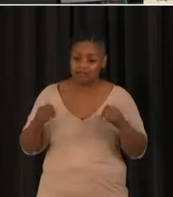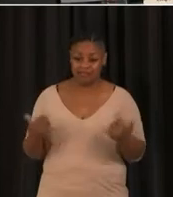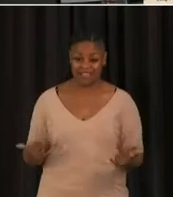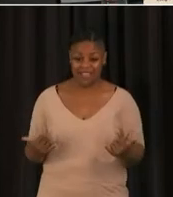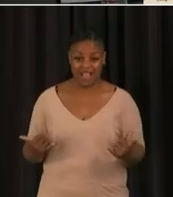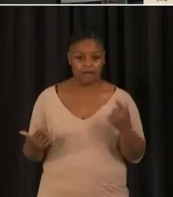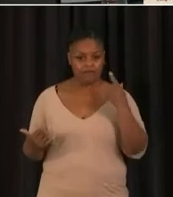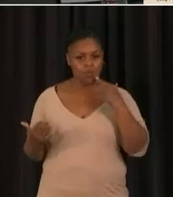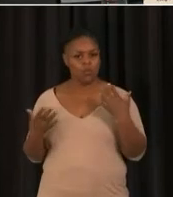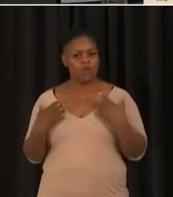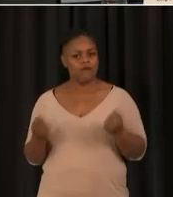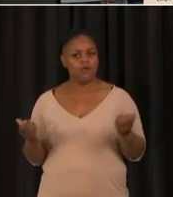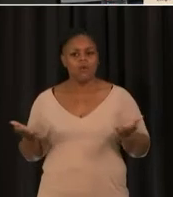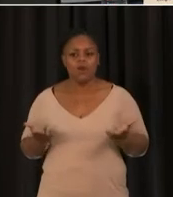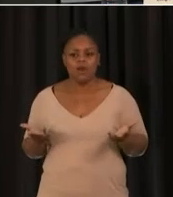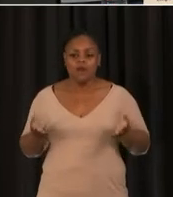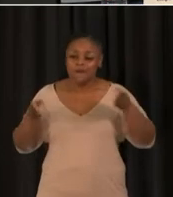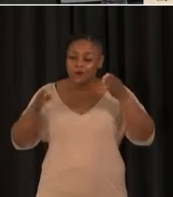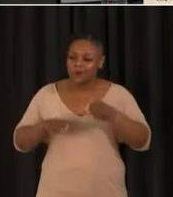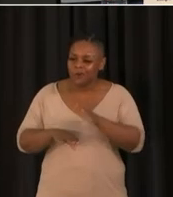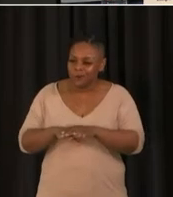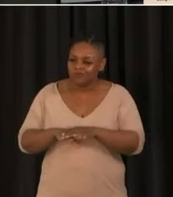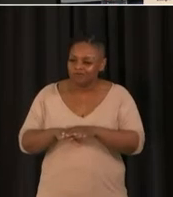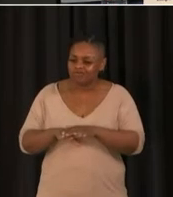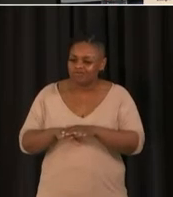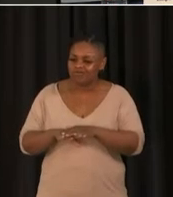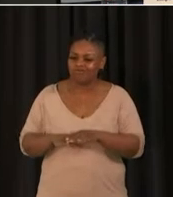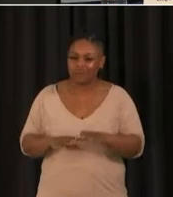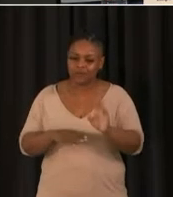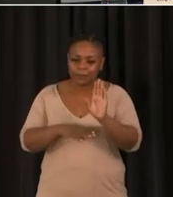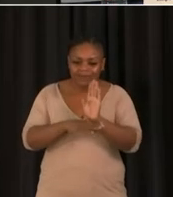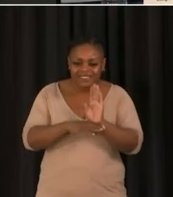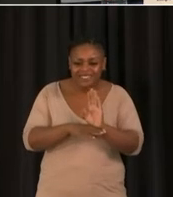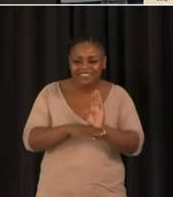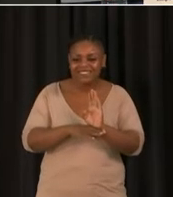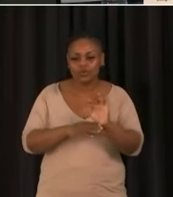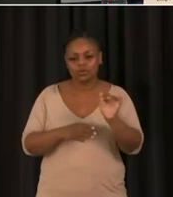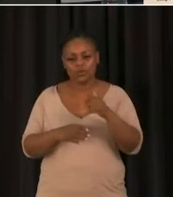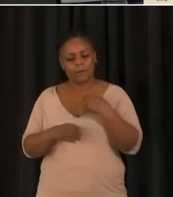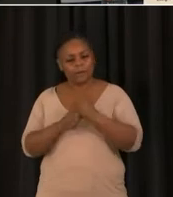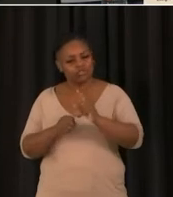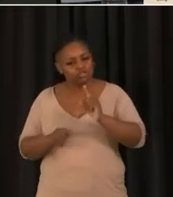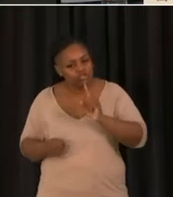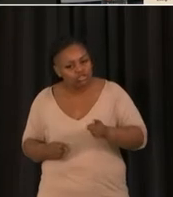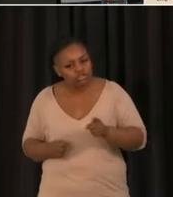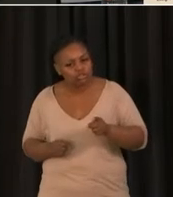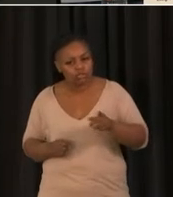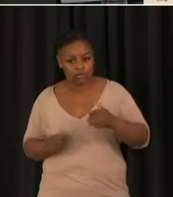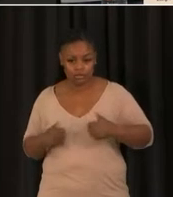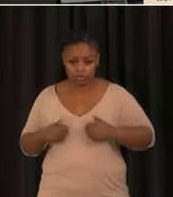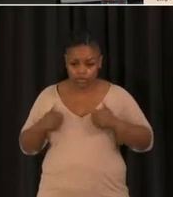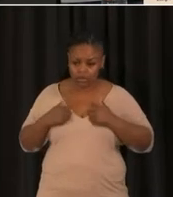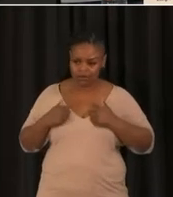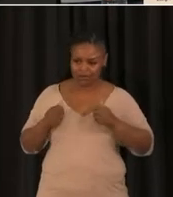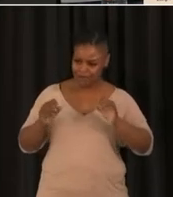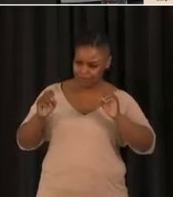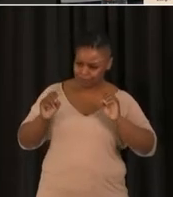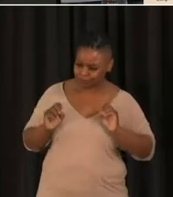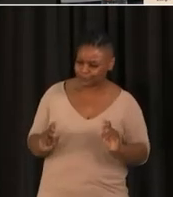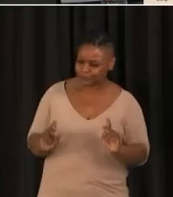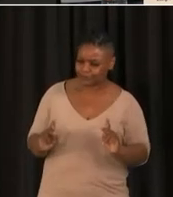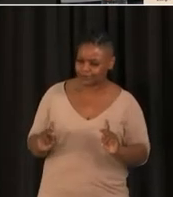DISB. This office was created in 2020 as a response